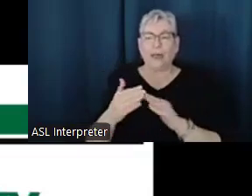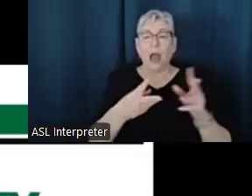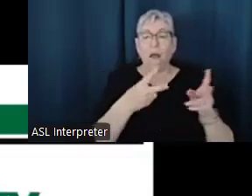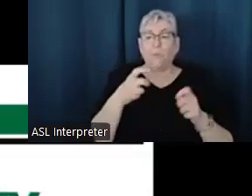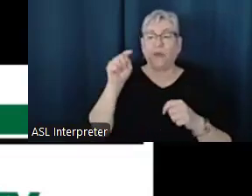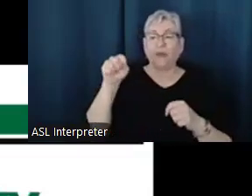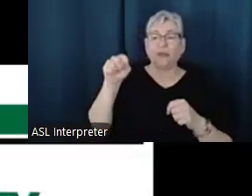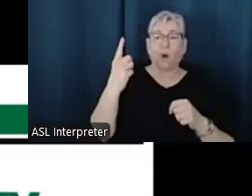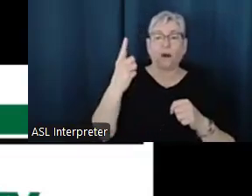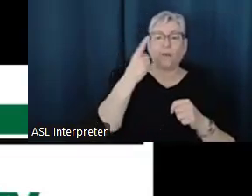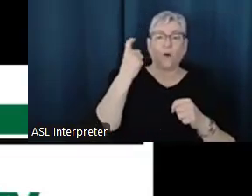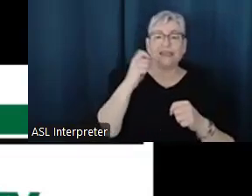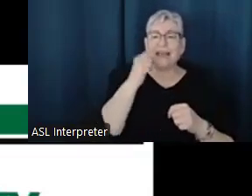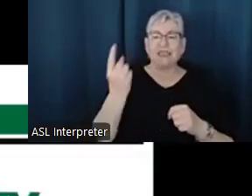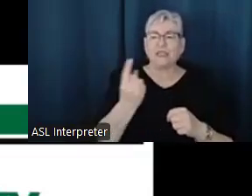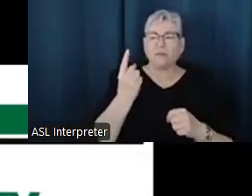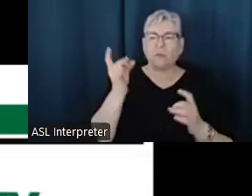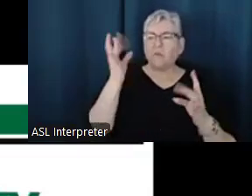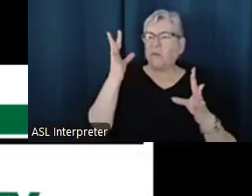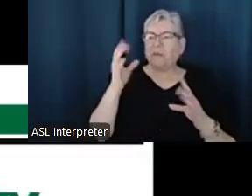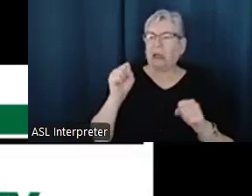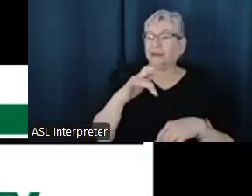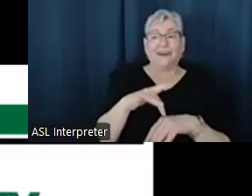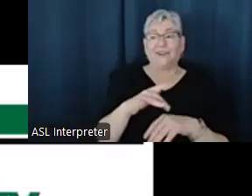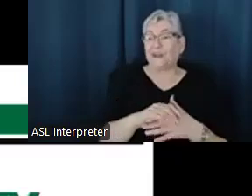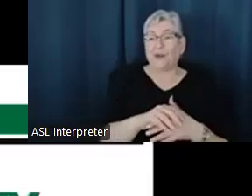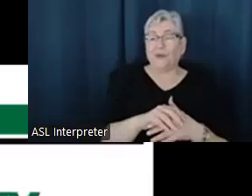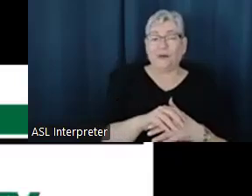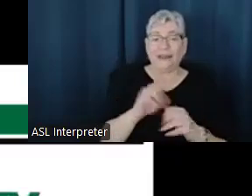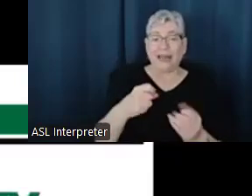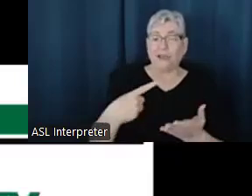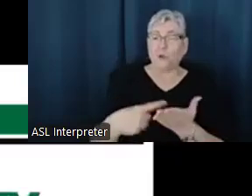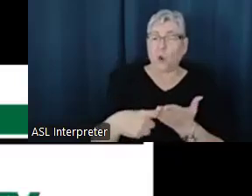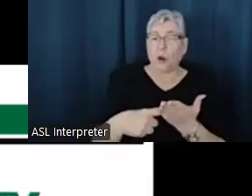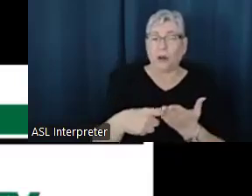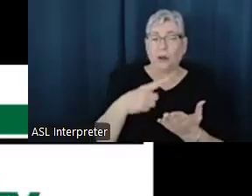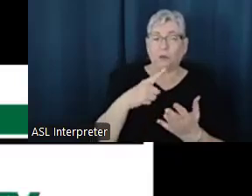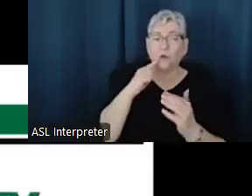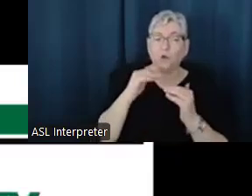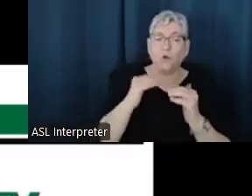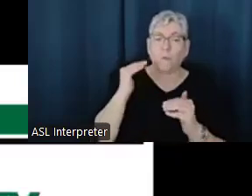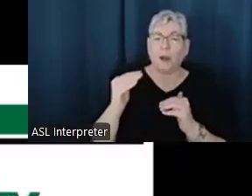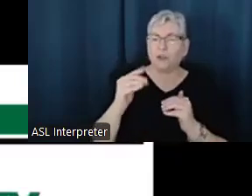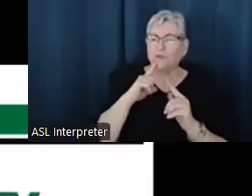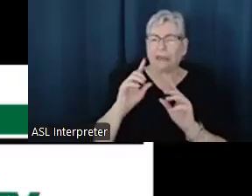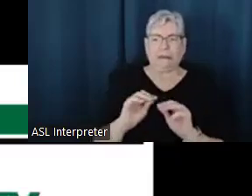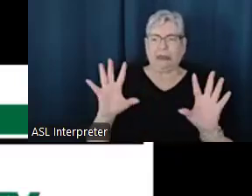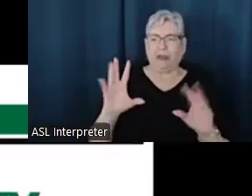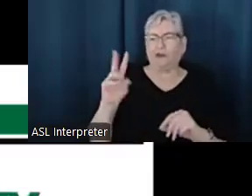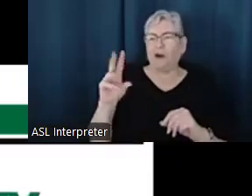not something that's terribly tangible or talked about too much in an explicit way.